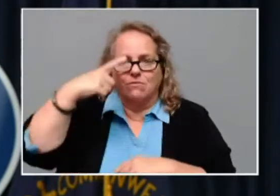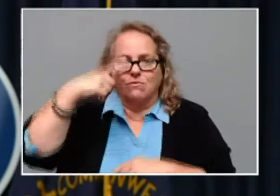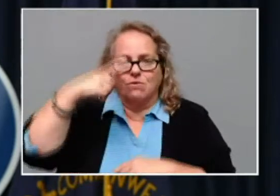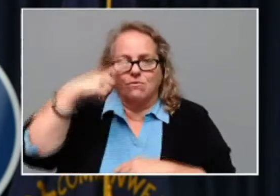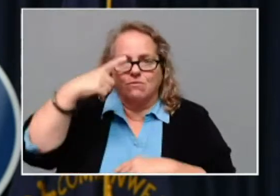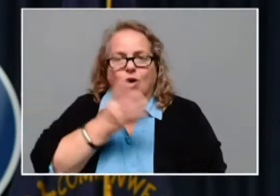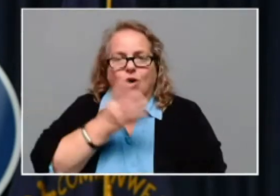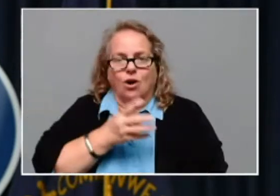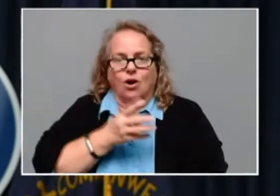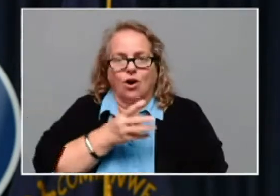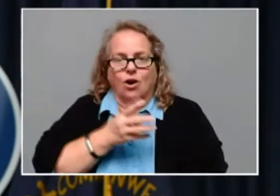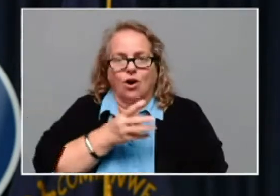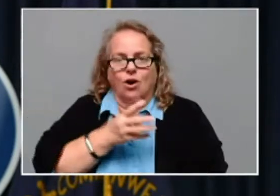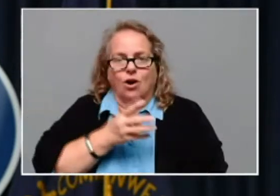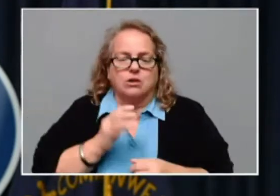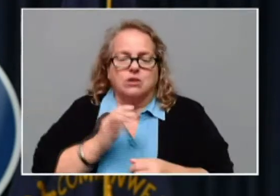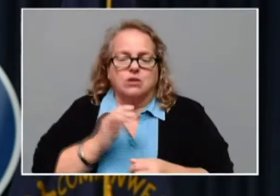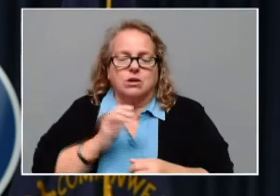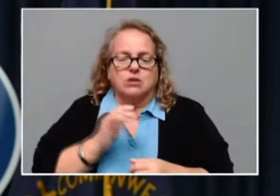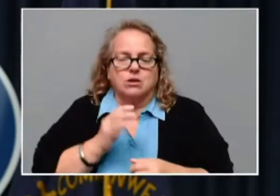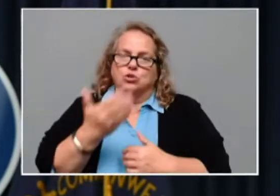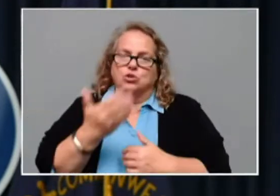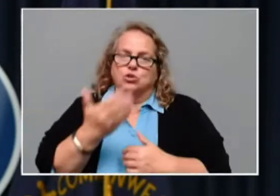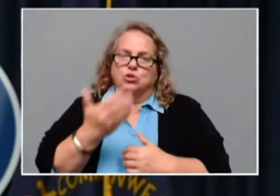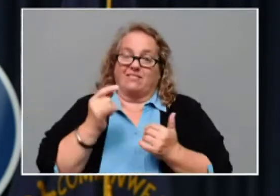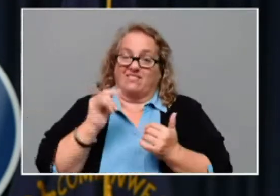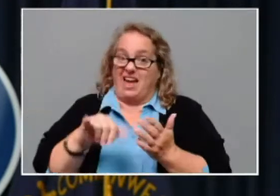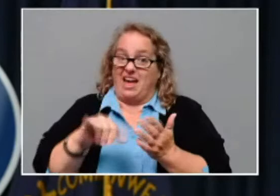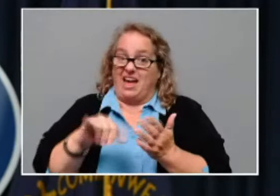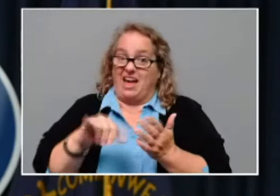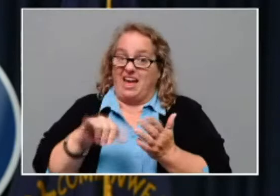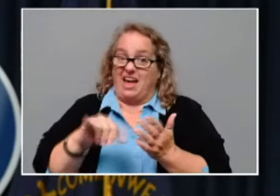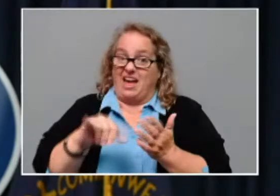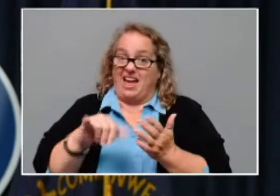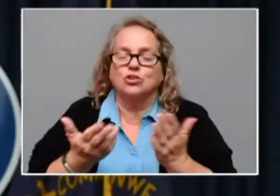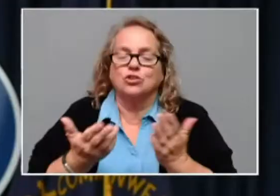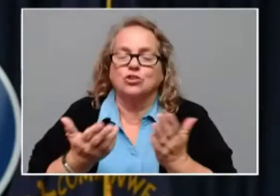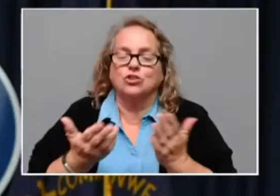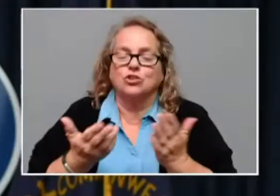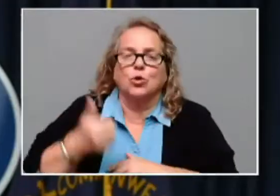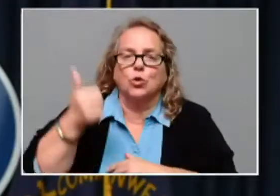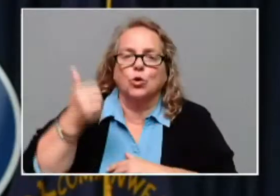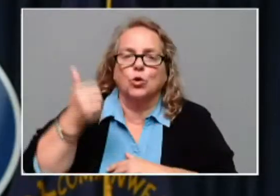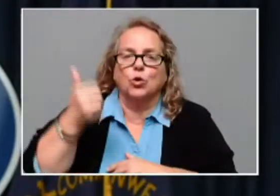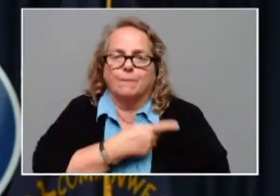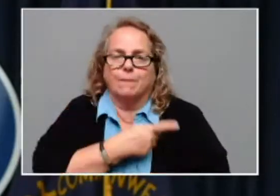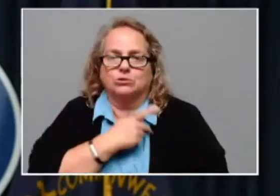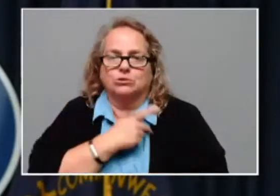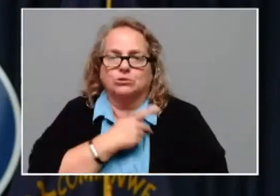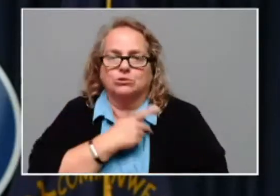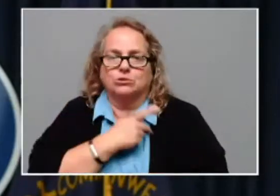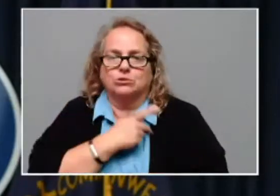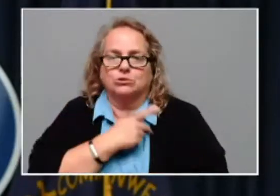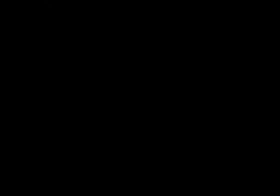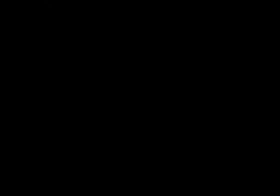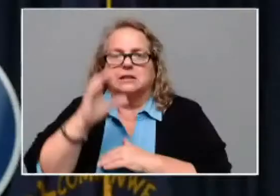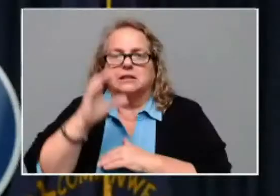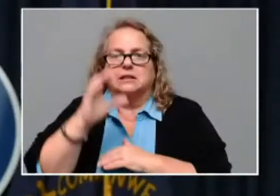decreasing, which suggests that fewer patients are coming in seeking them. But